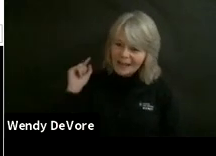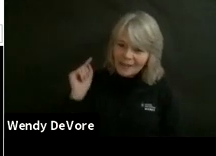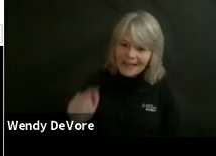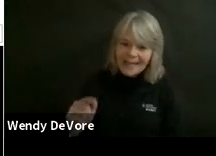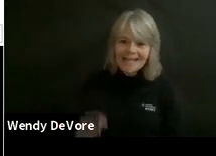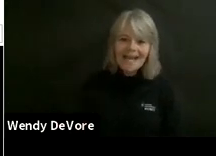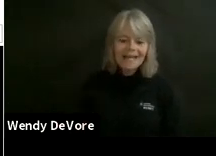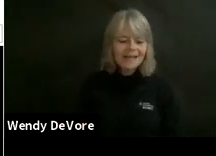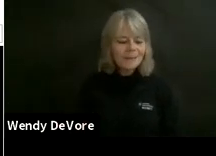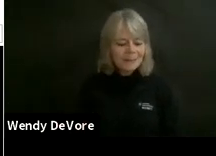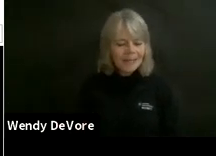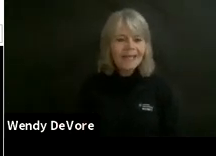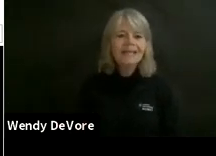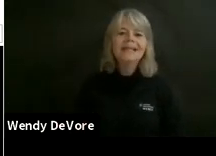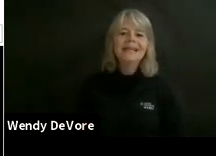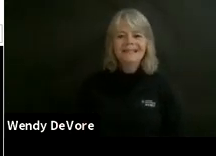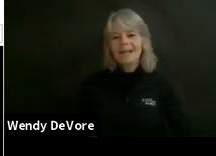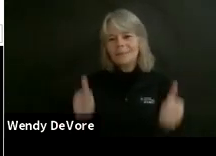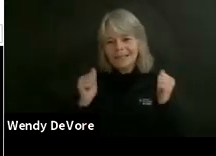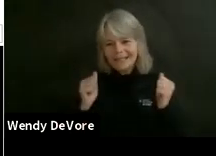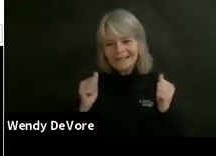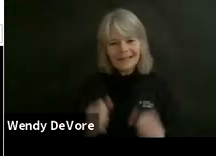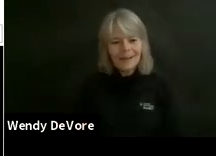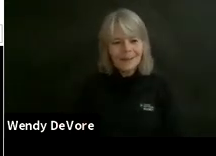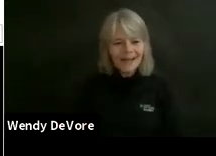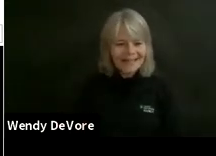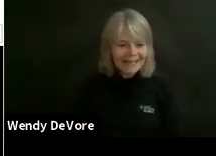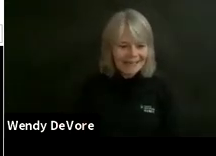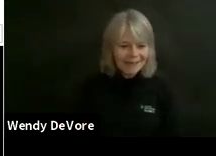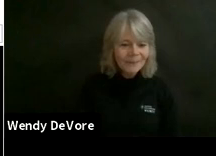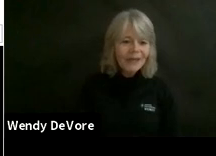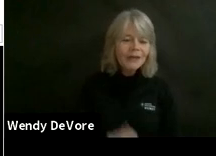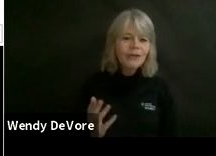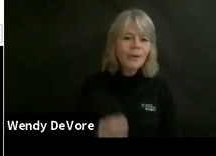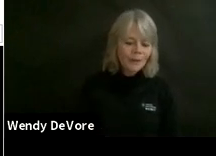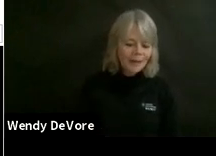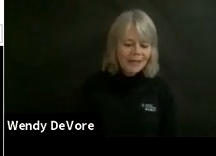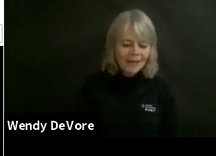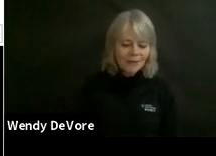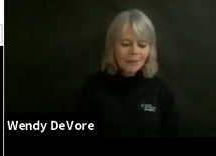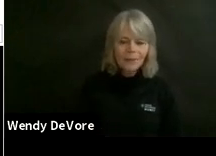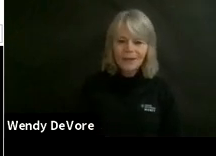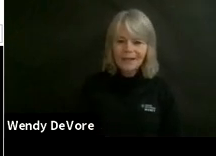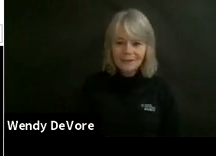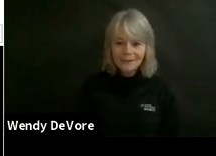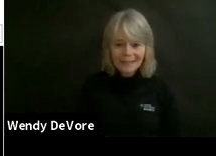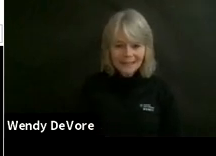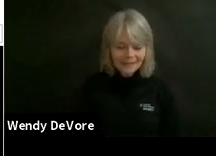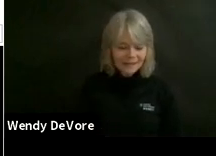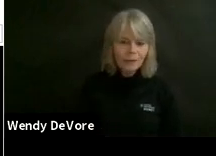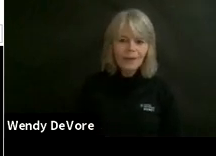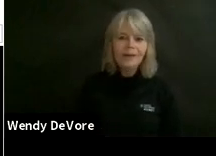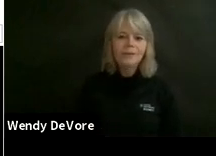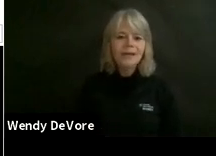lift, they contacted him immediately and said, please come on in. So he has been working there